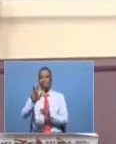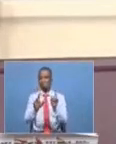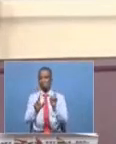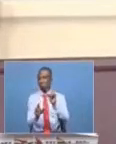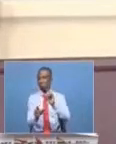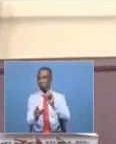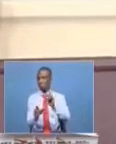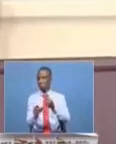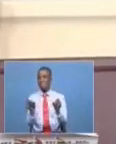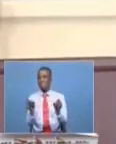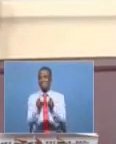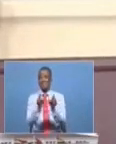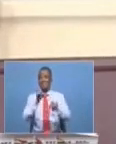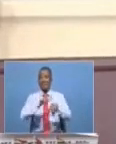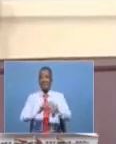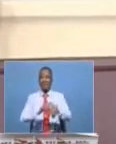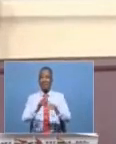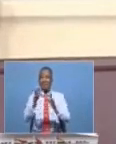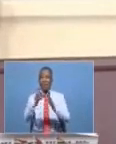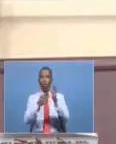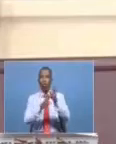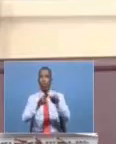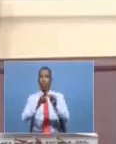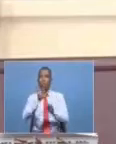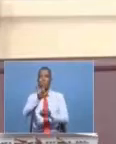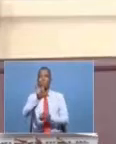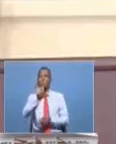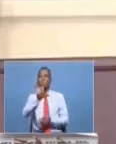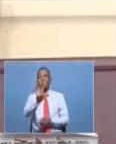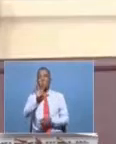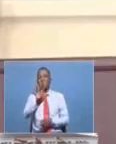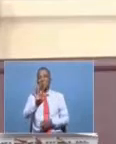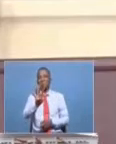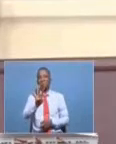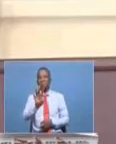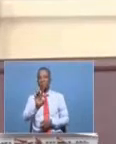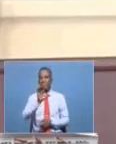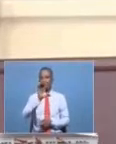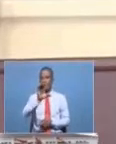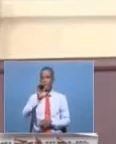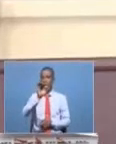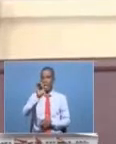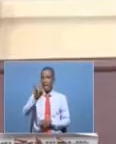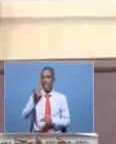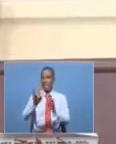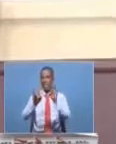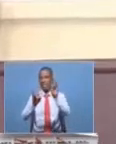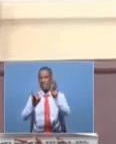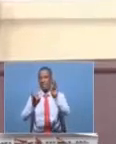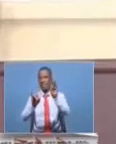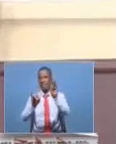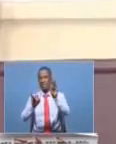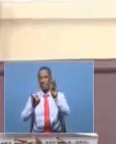as Rule 54 of CI 16.